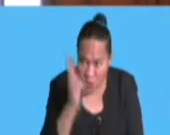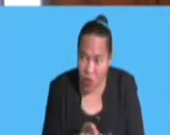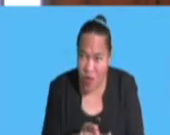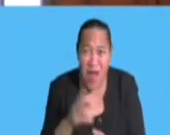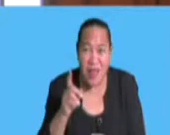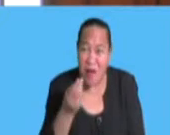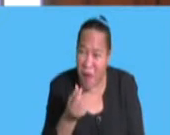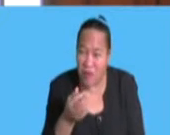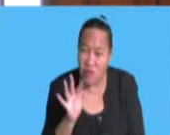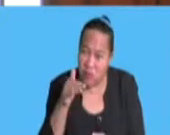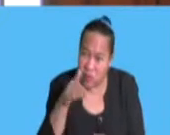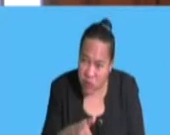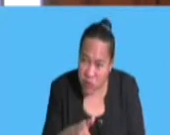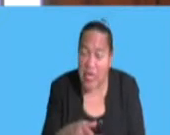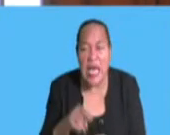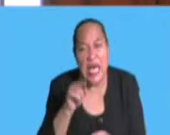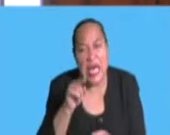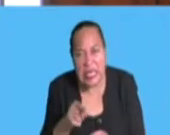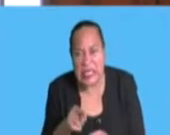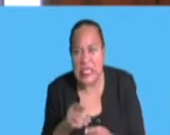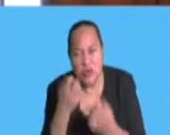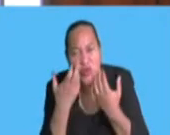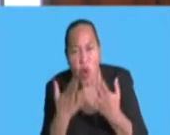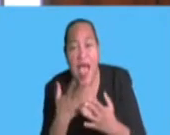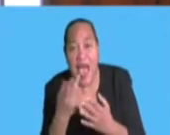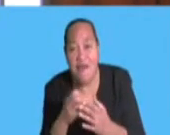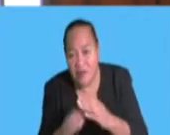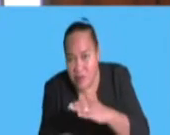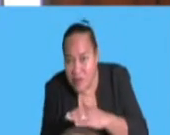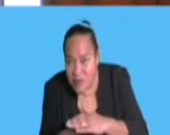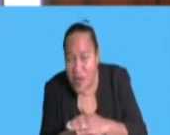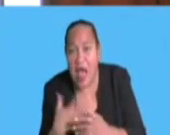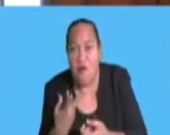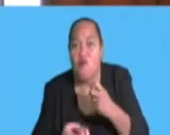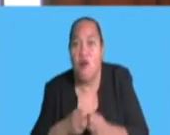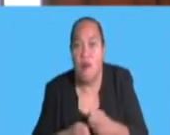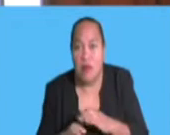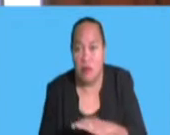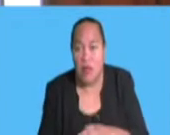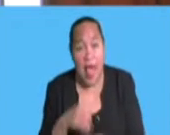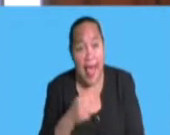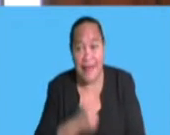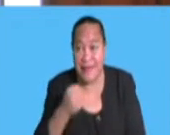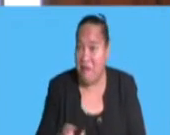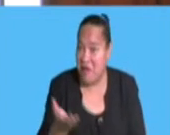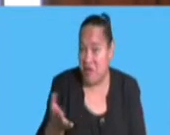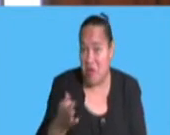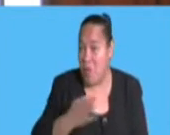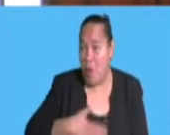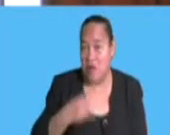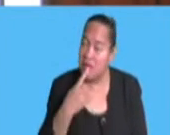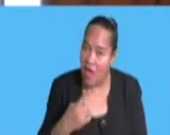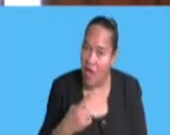highlighting is only a symptom of the big problem. There is a problem, now whether the government admits it or not. Now, the